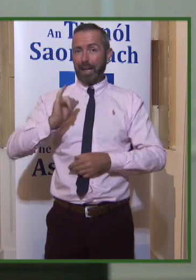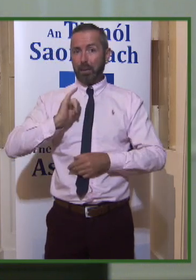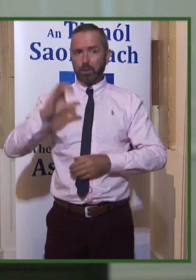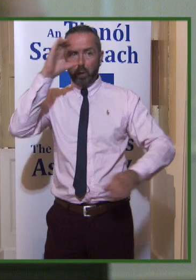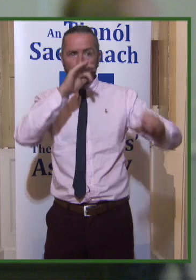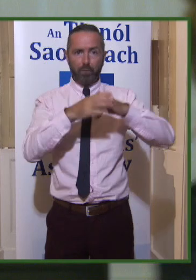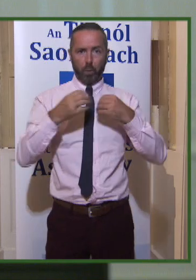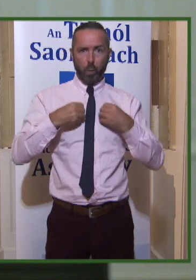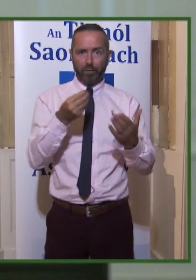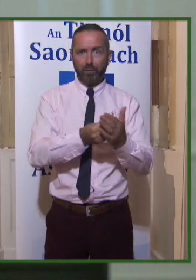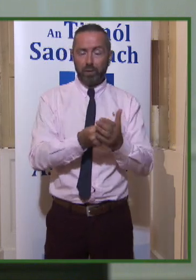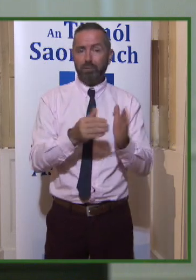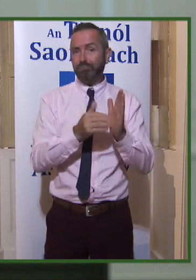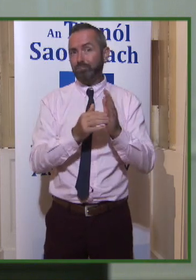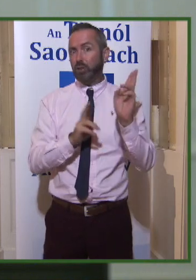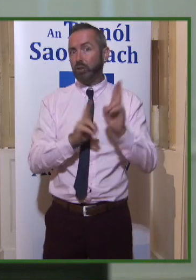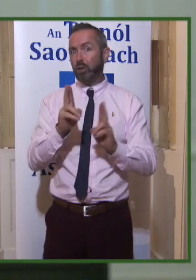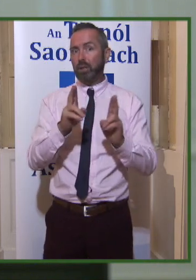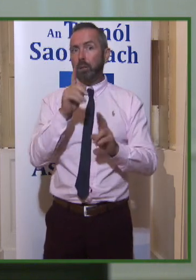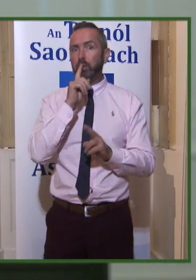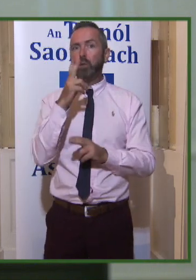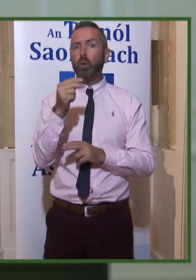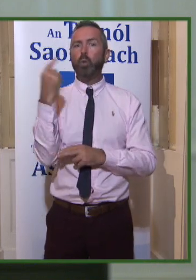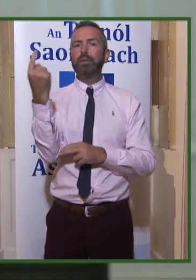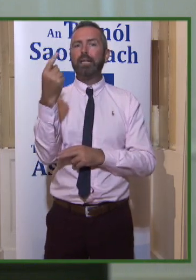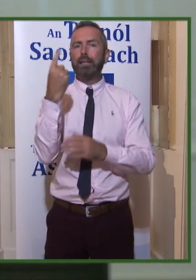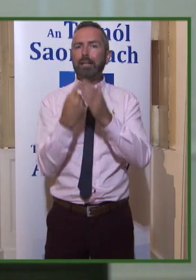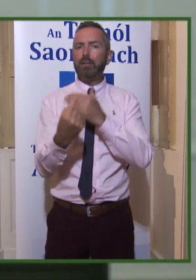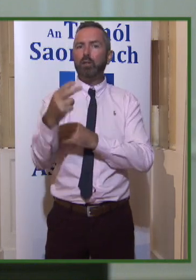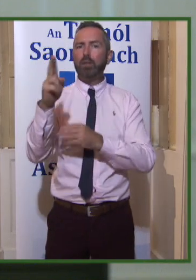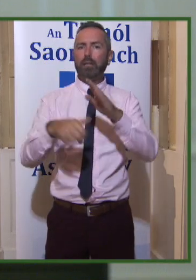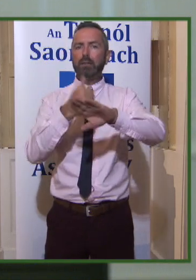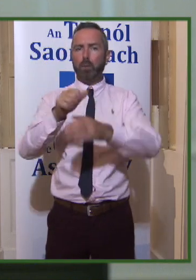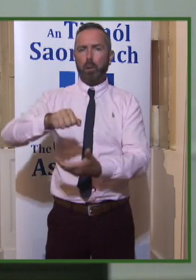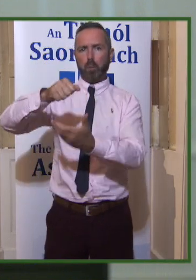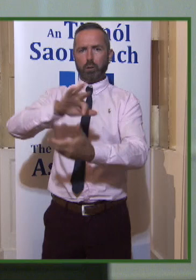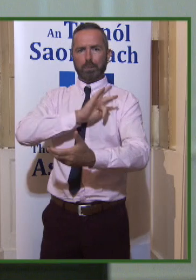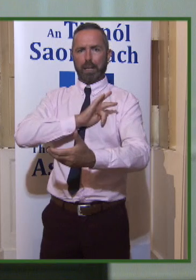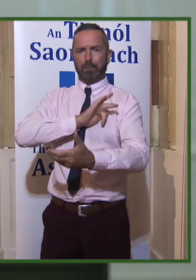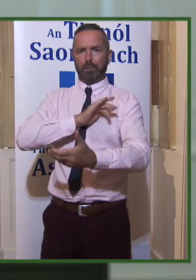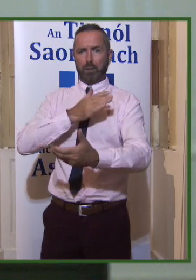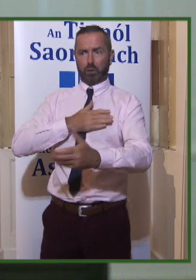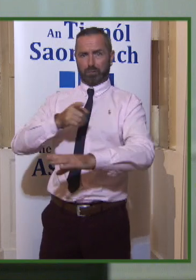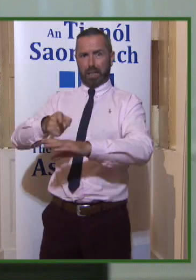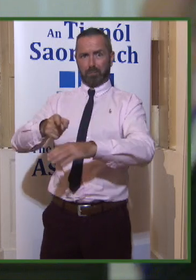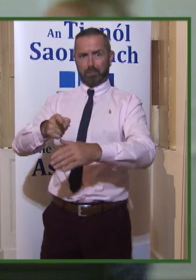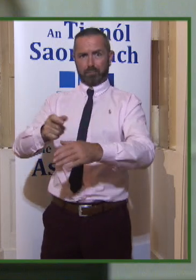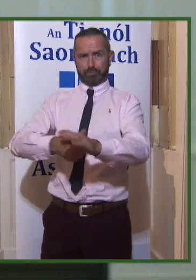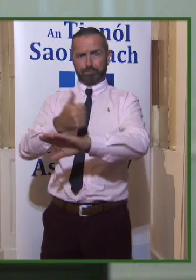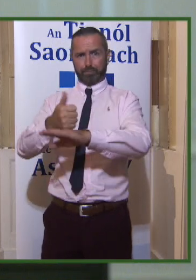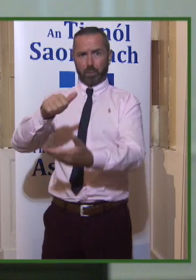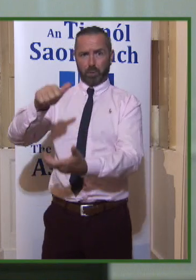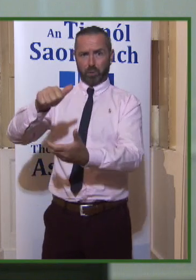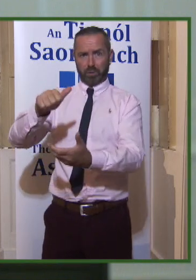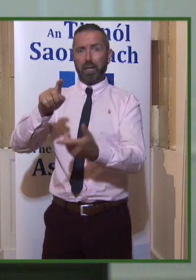funding, but that no single individual should be able to set a budget by themselves, and no single individual should be able to raise